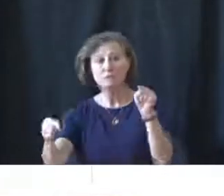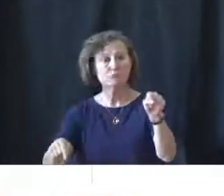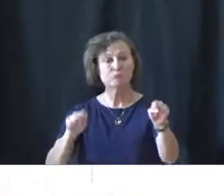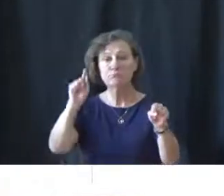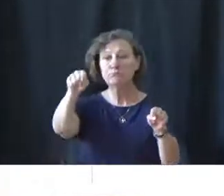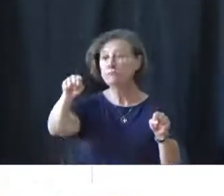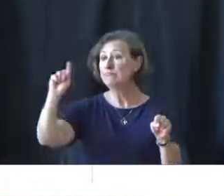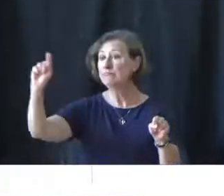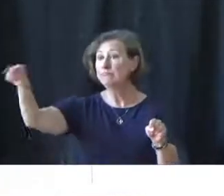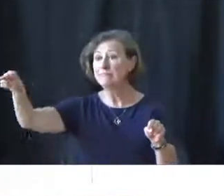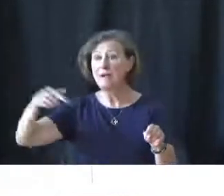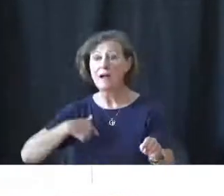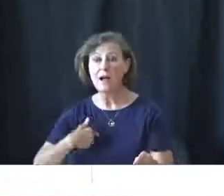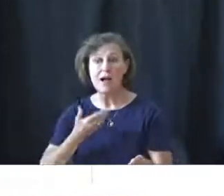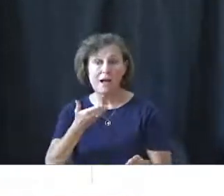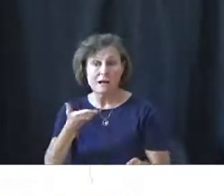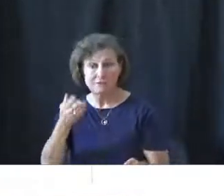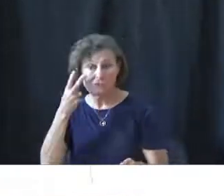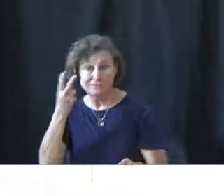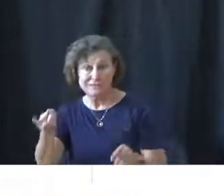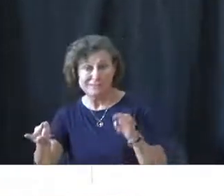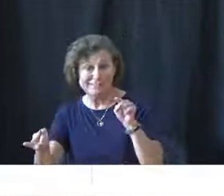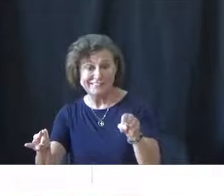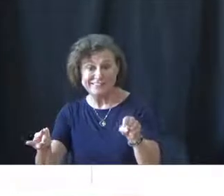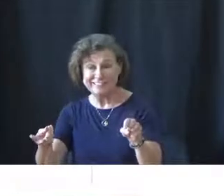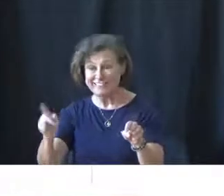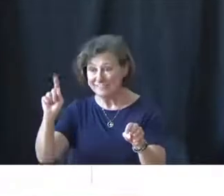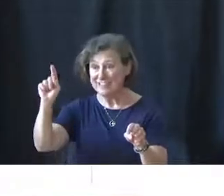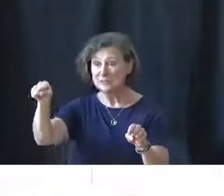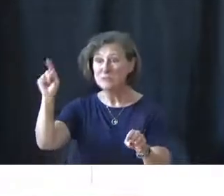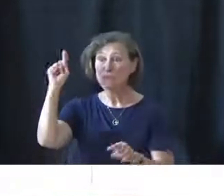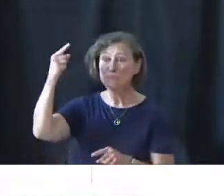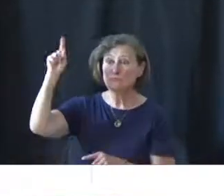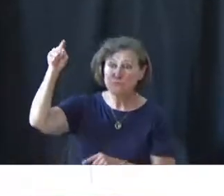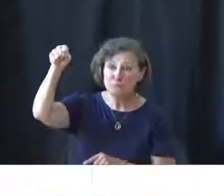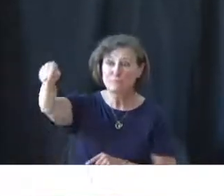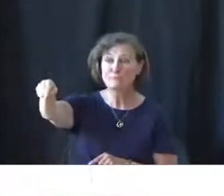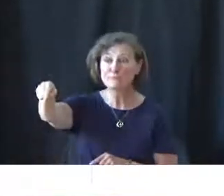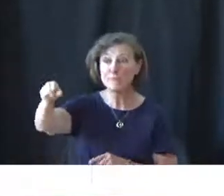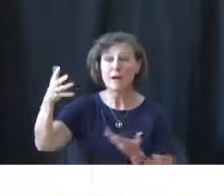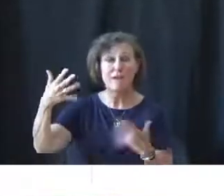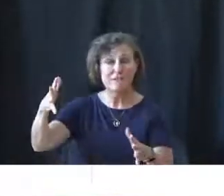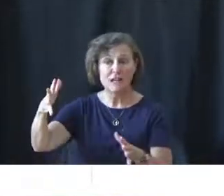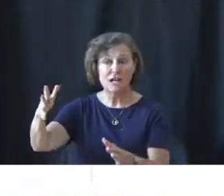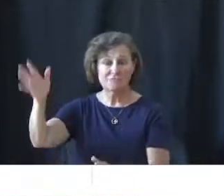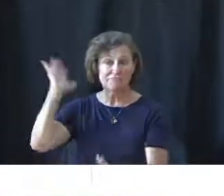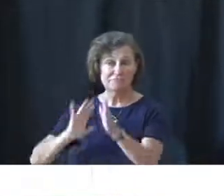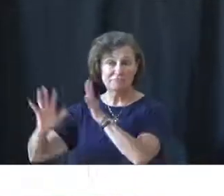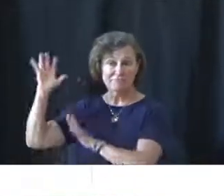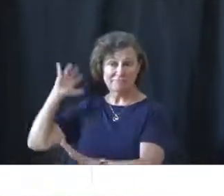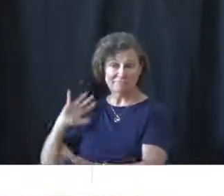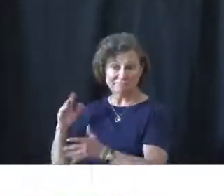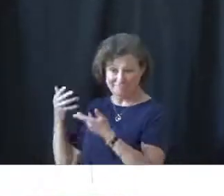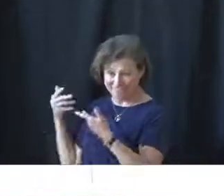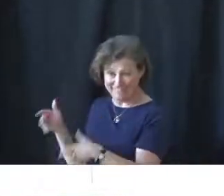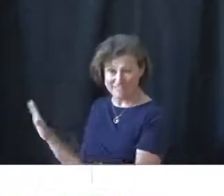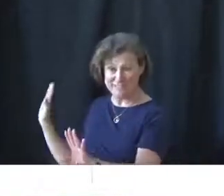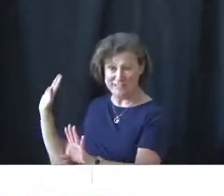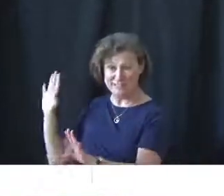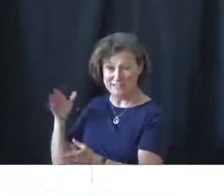seen, places that I'm going to, places where I've